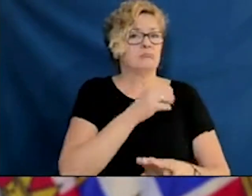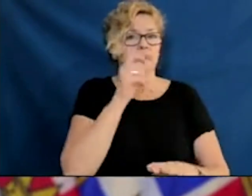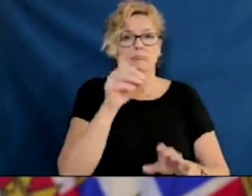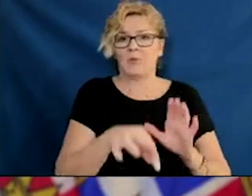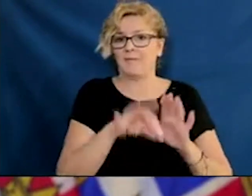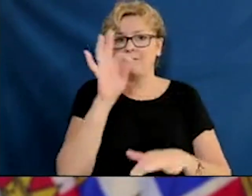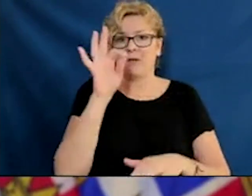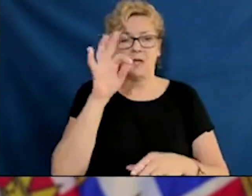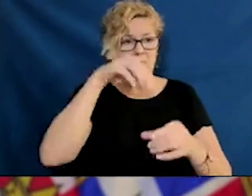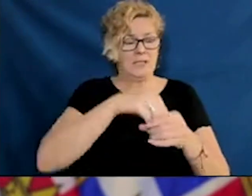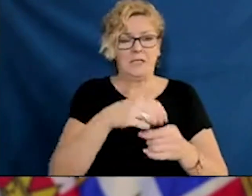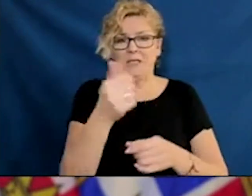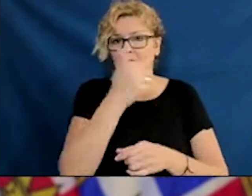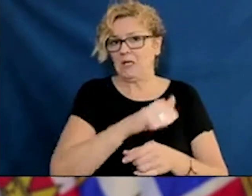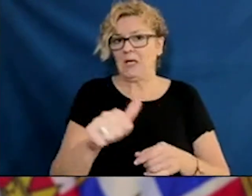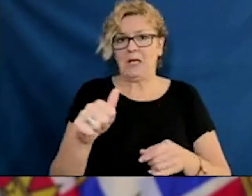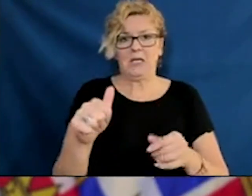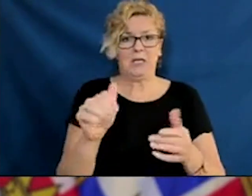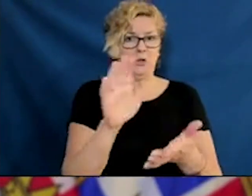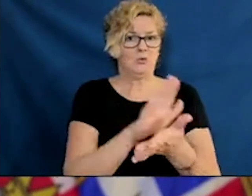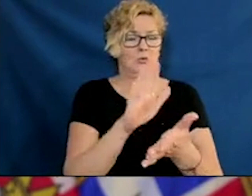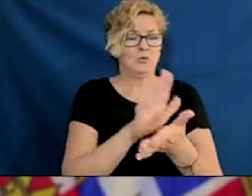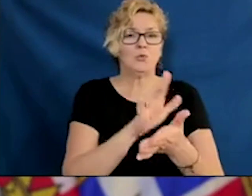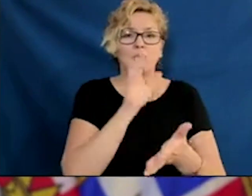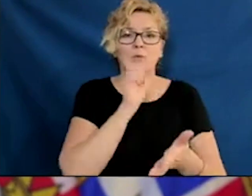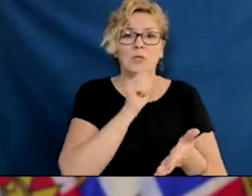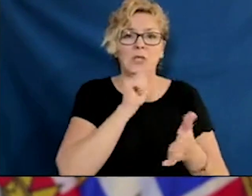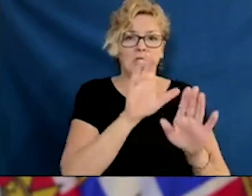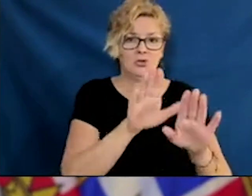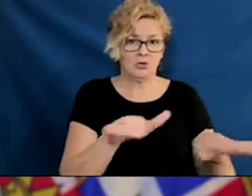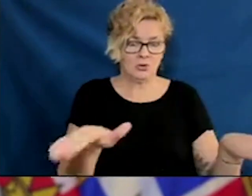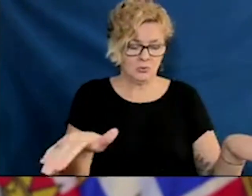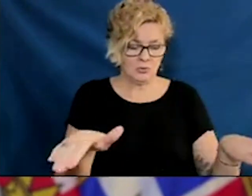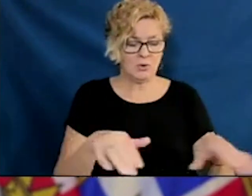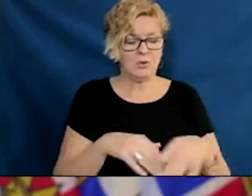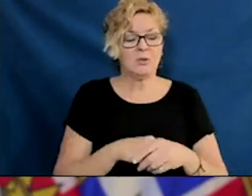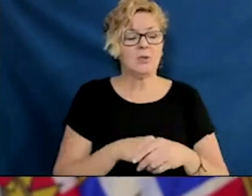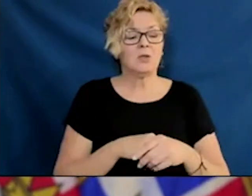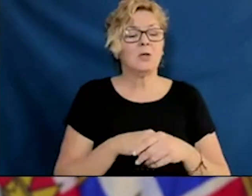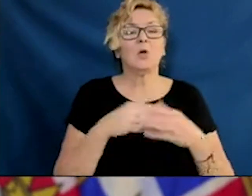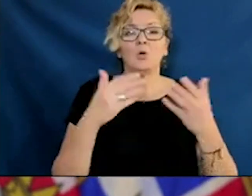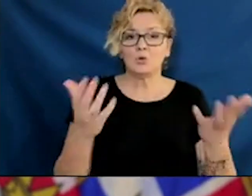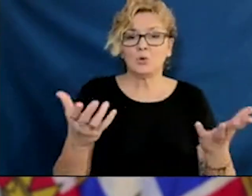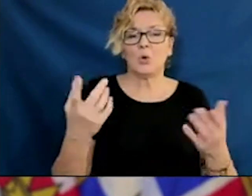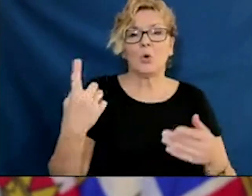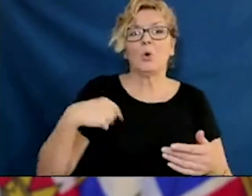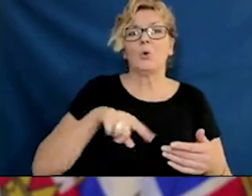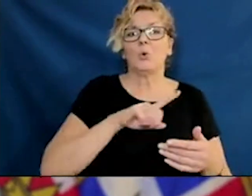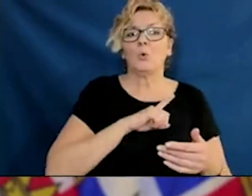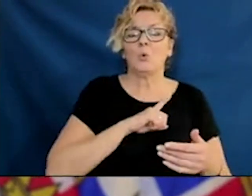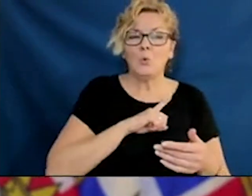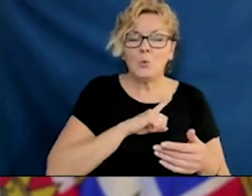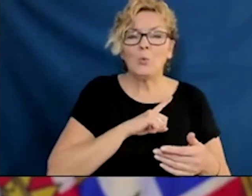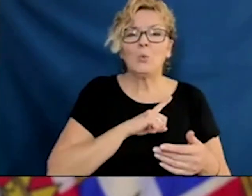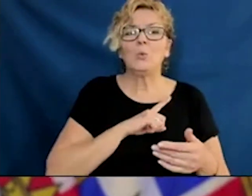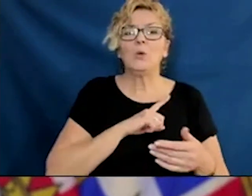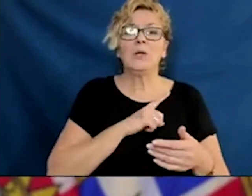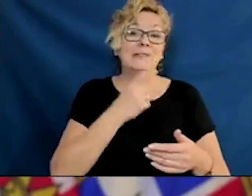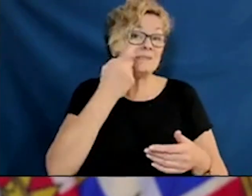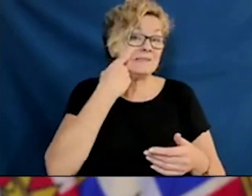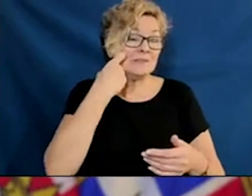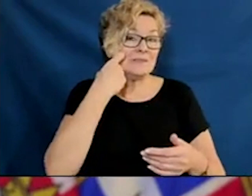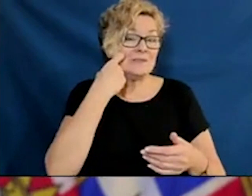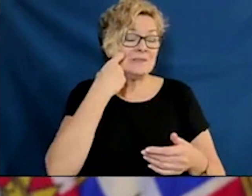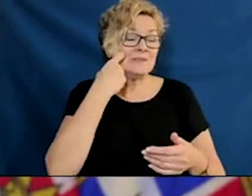So the initiative we're doing today at the Garibaldi School was because one person who was in the